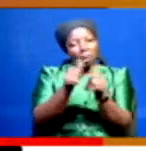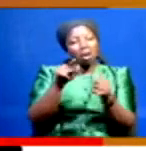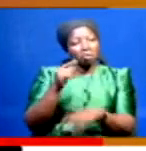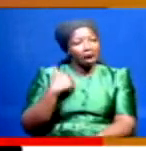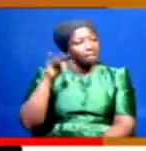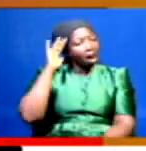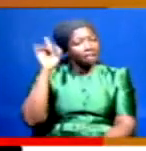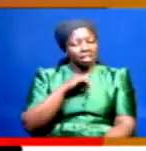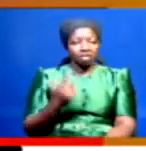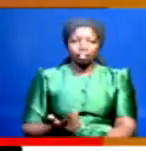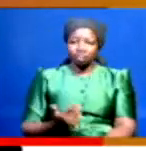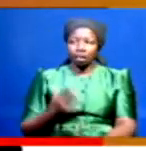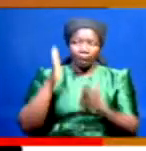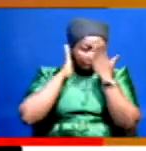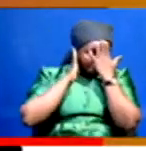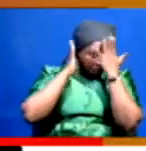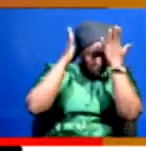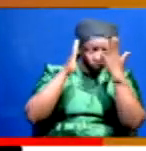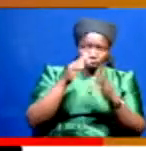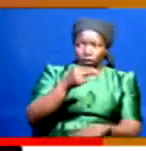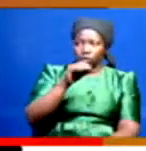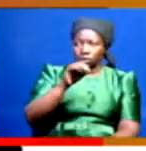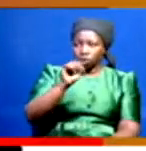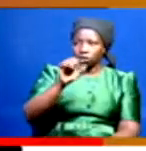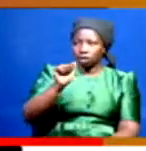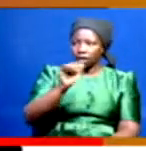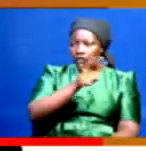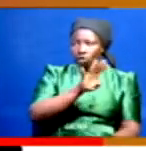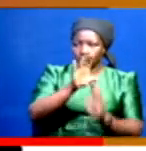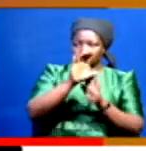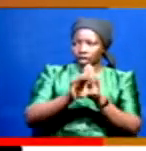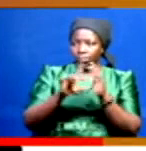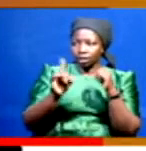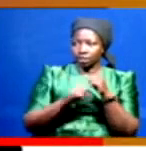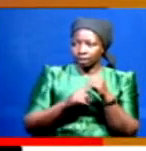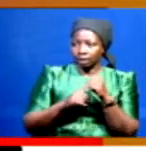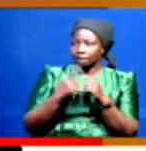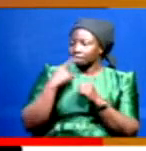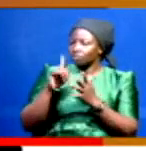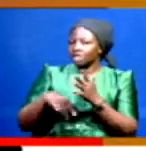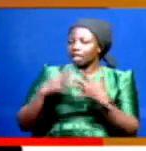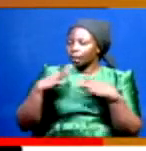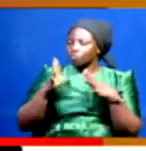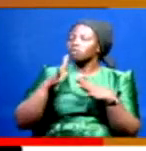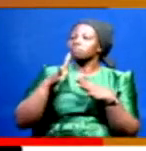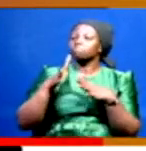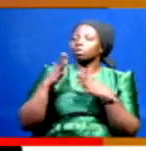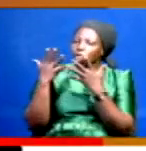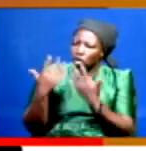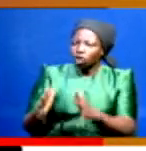Yes. Hoseas 4 chapter 6 talks about my people perish for lack of knowledge. Amen to that. Amen to that.